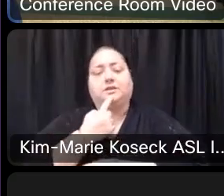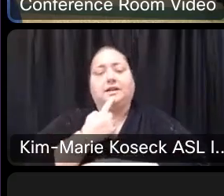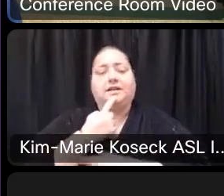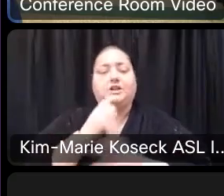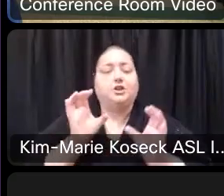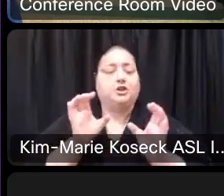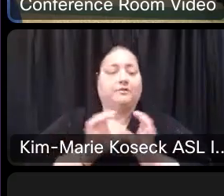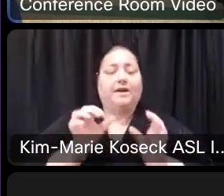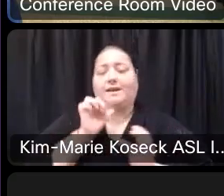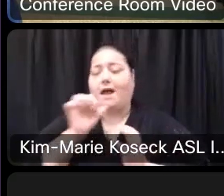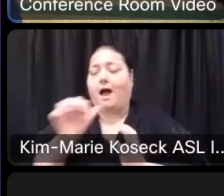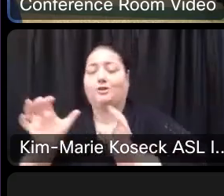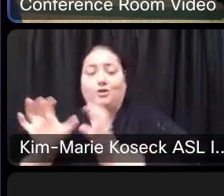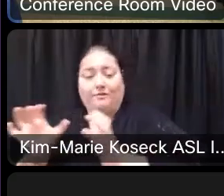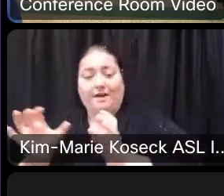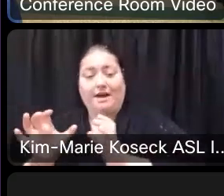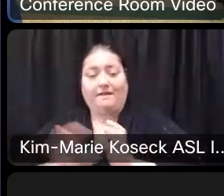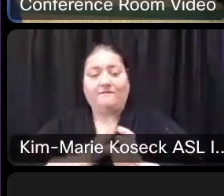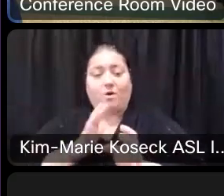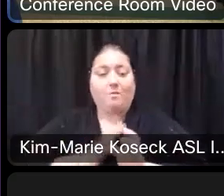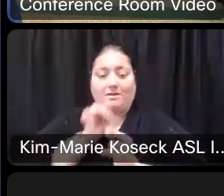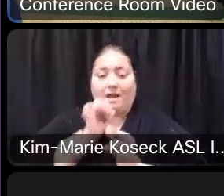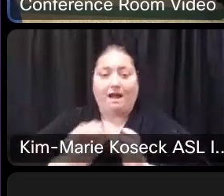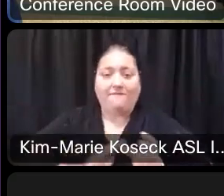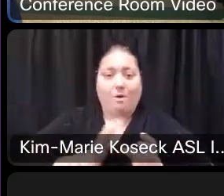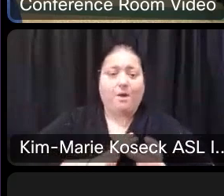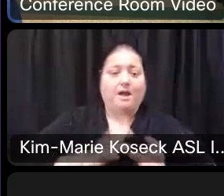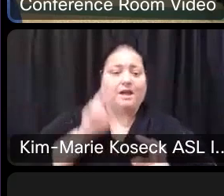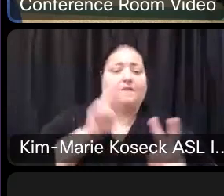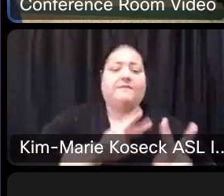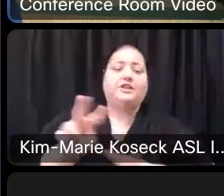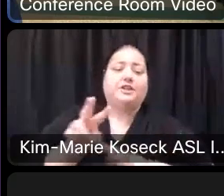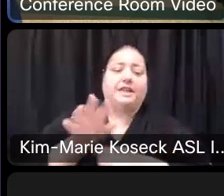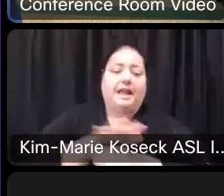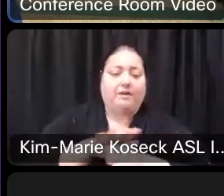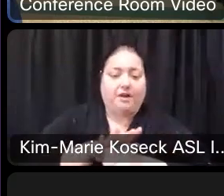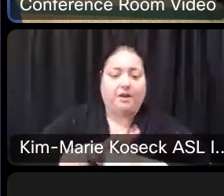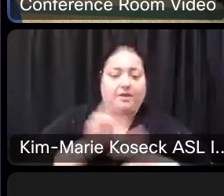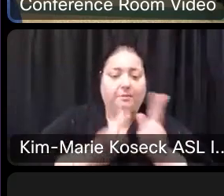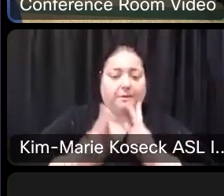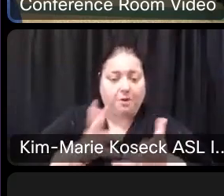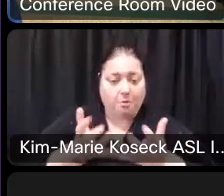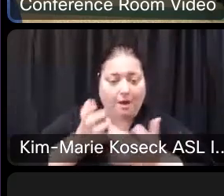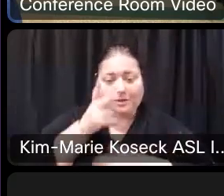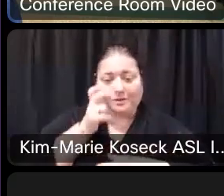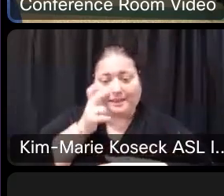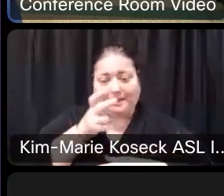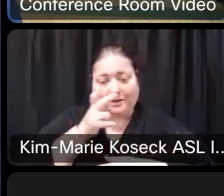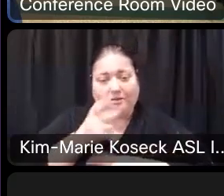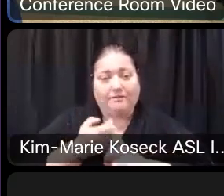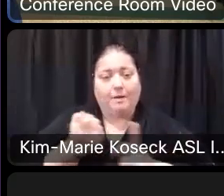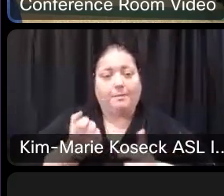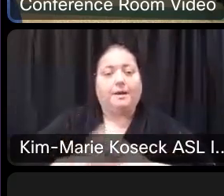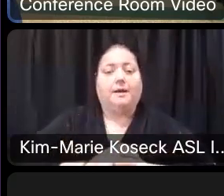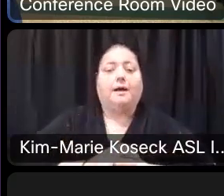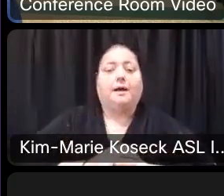certified, non-certified, formal, informal. What's your vision for this area? Are there people you want to hear from?